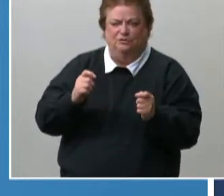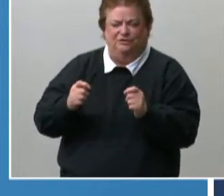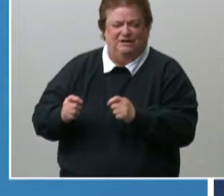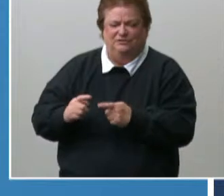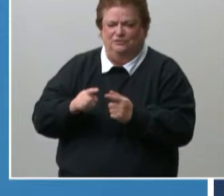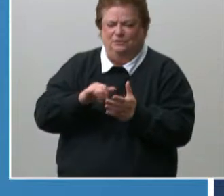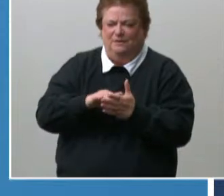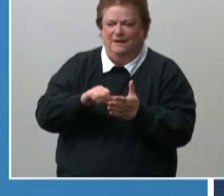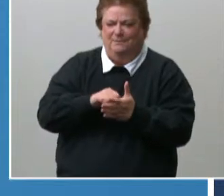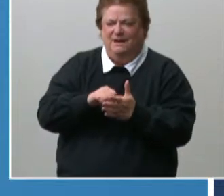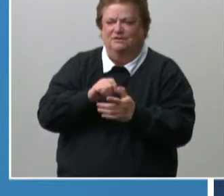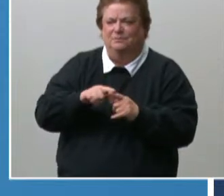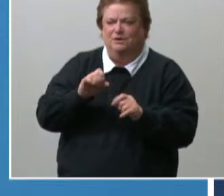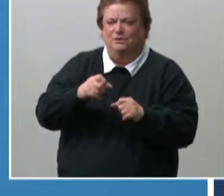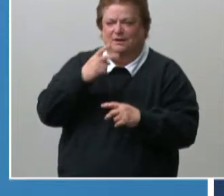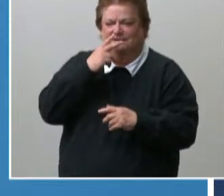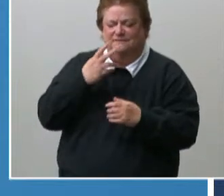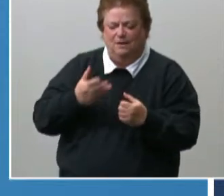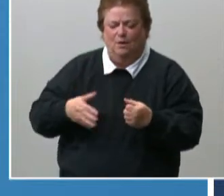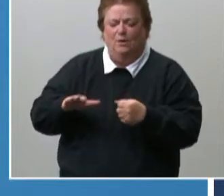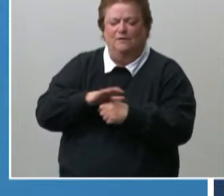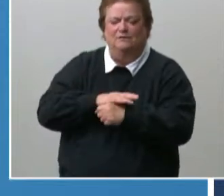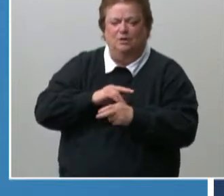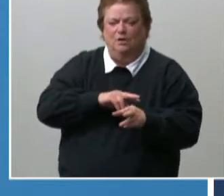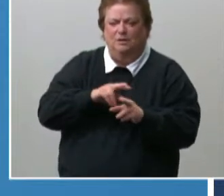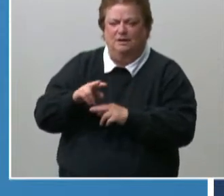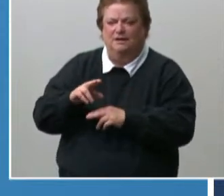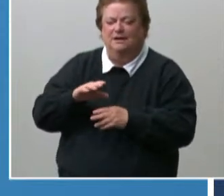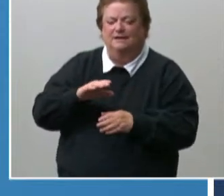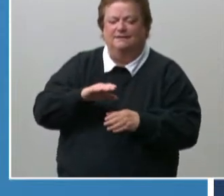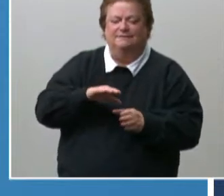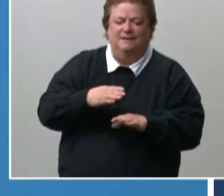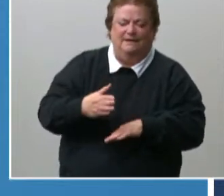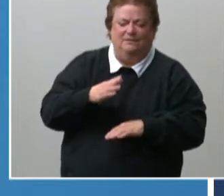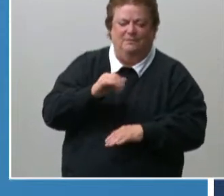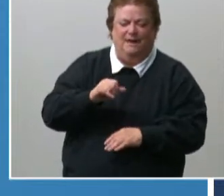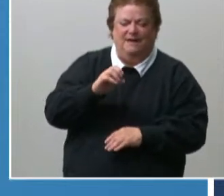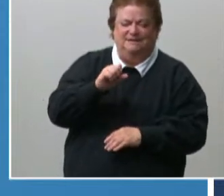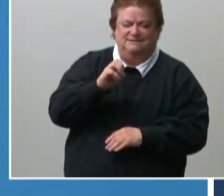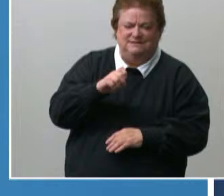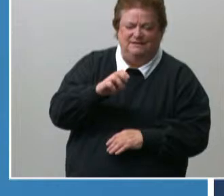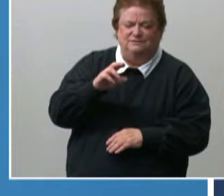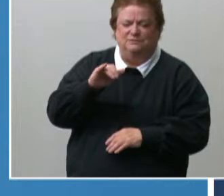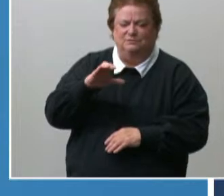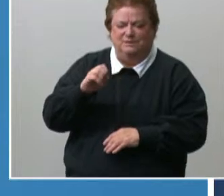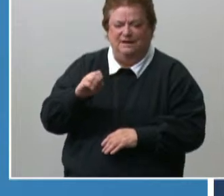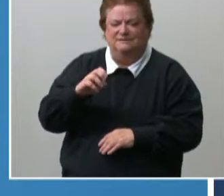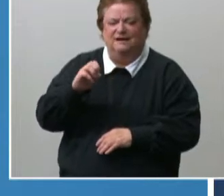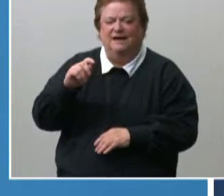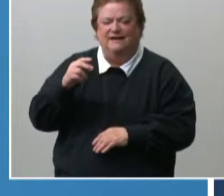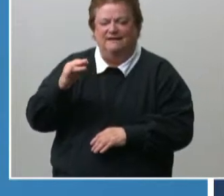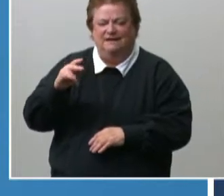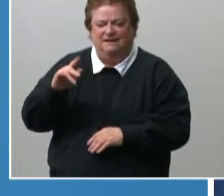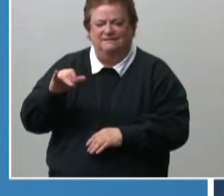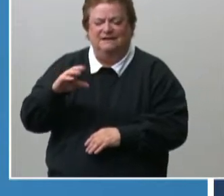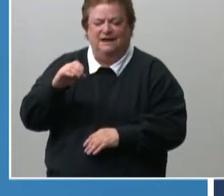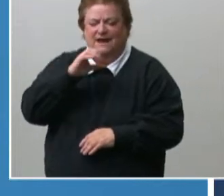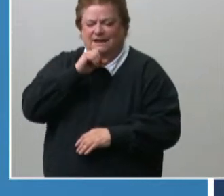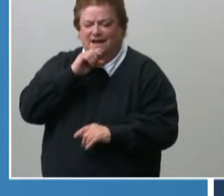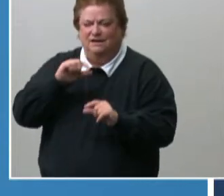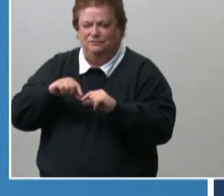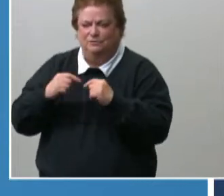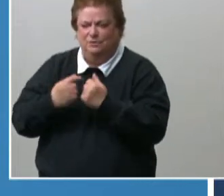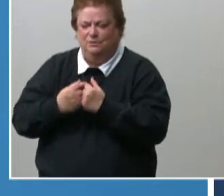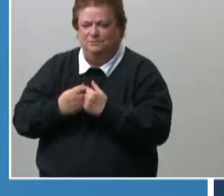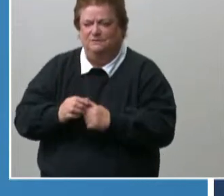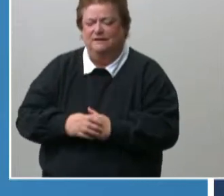this page, but here you can see an overall reflection of deaths by sex, race, and ethnicity, and more age groups. That